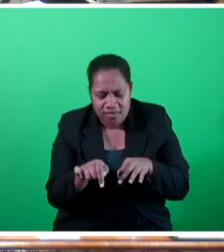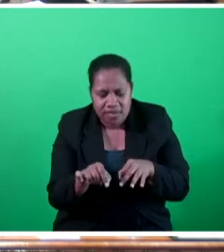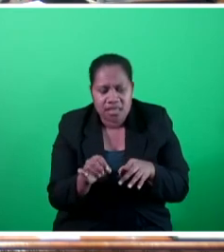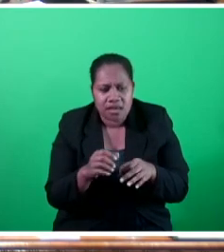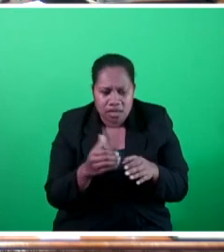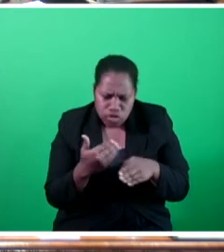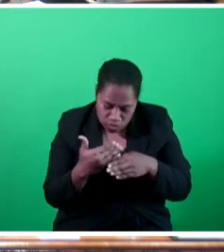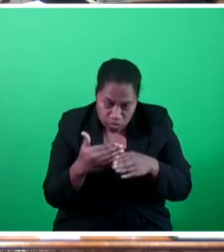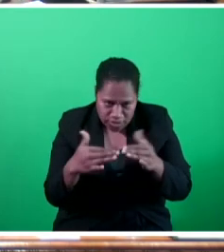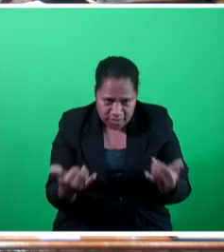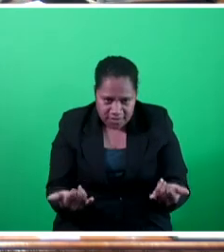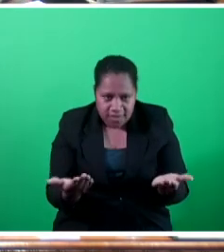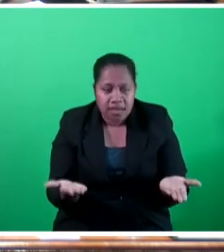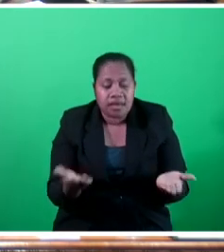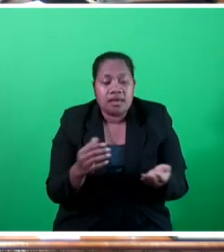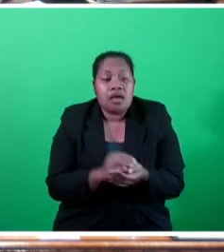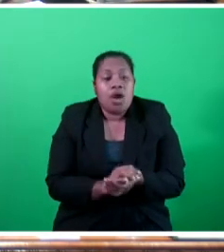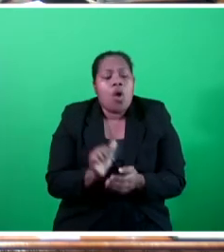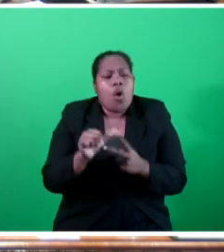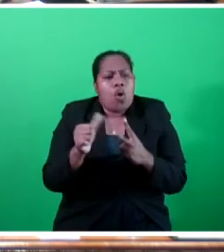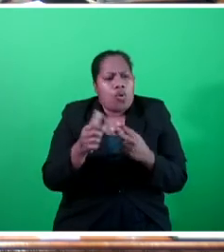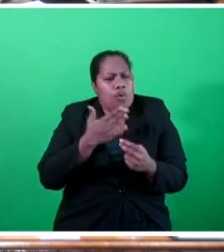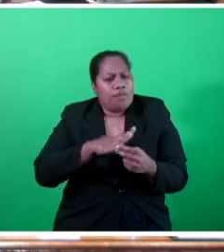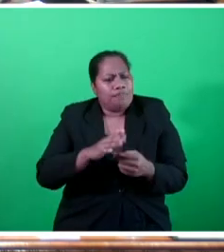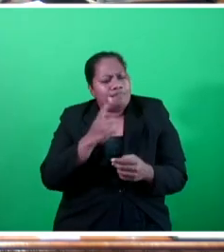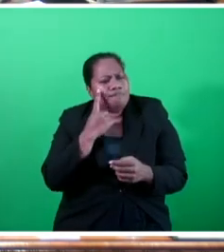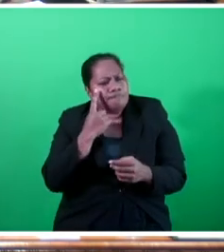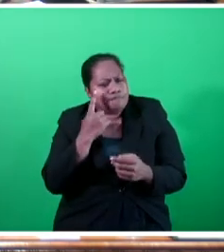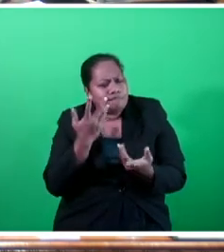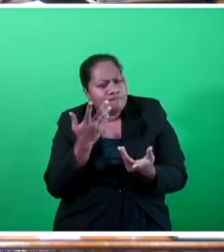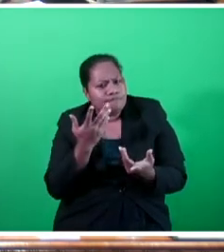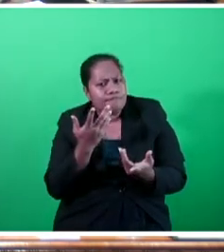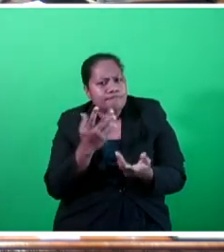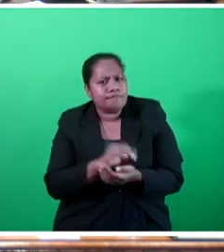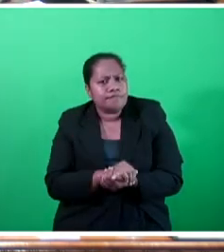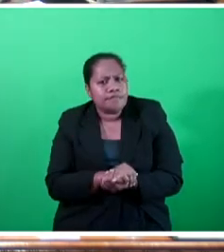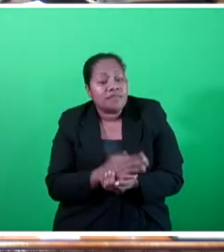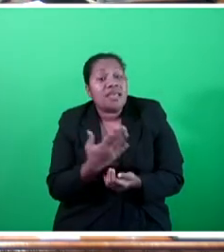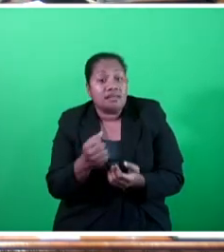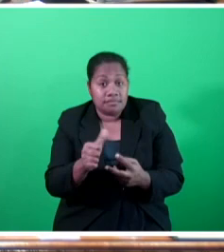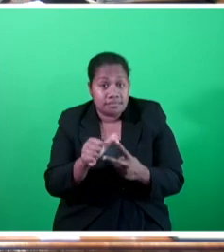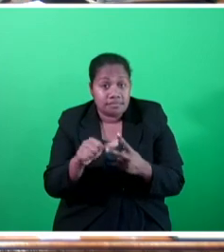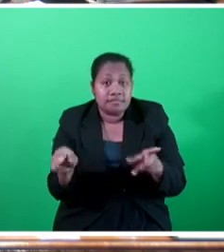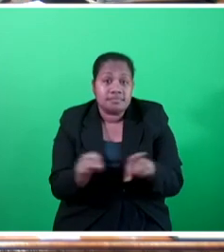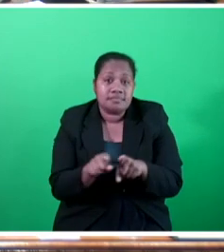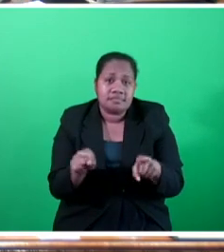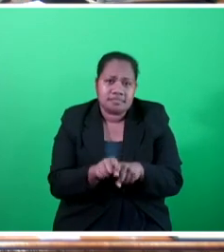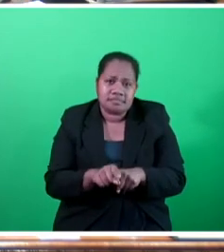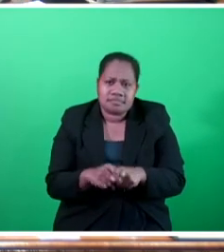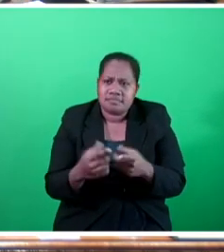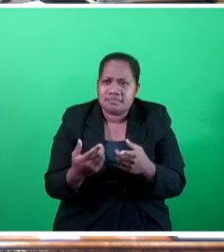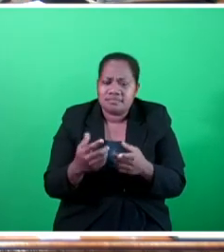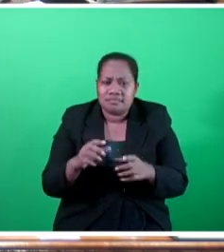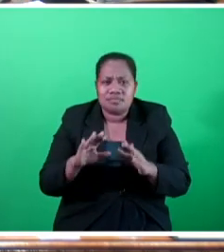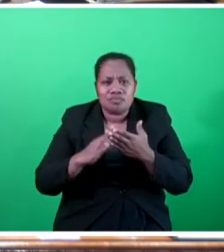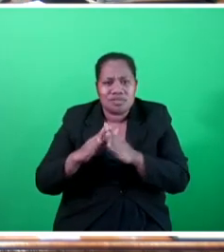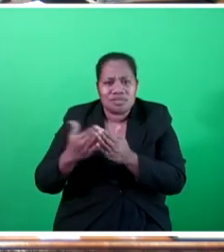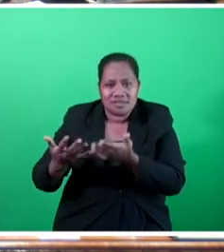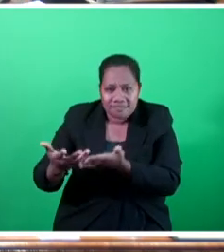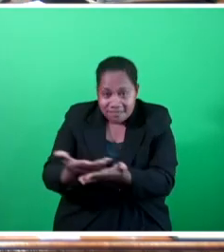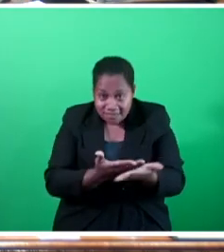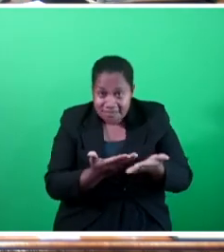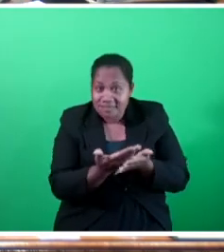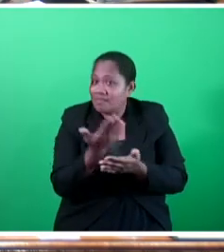I'd like to also highlight that we've also had a number of community consultations last